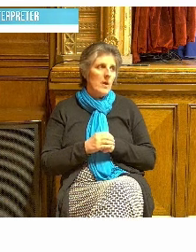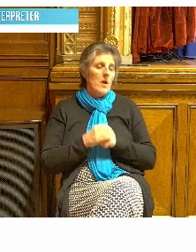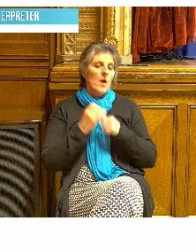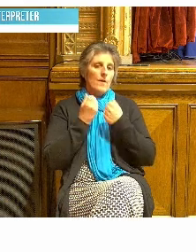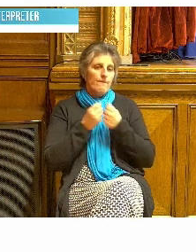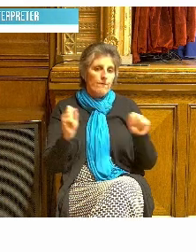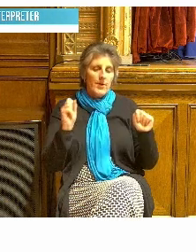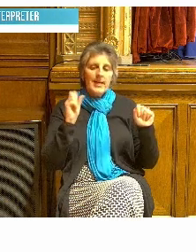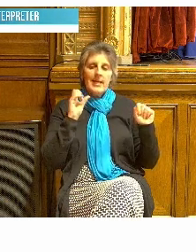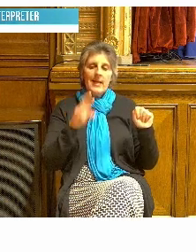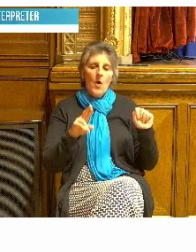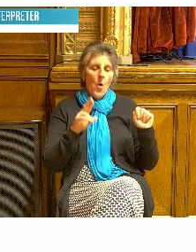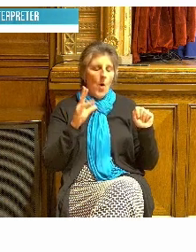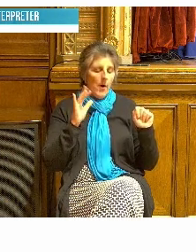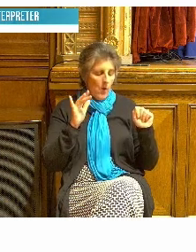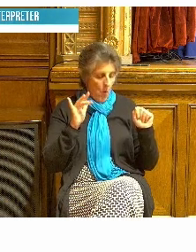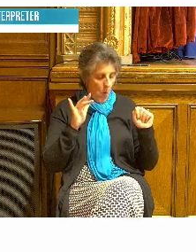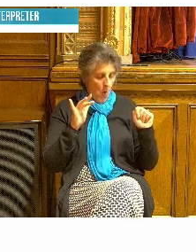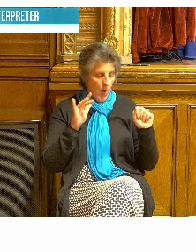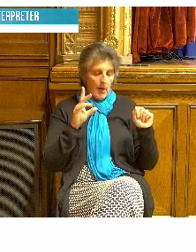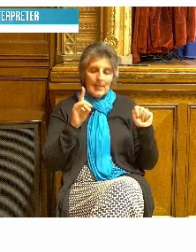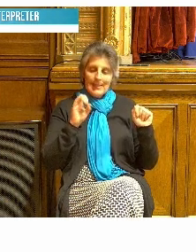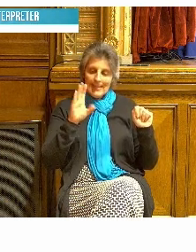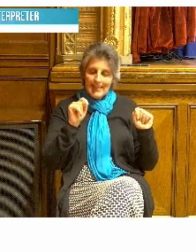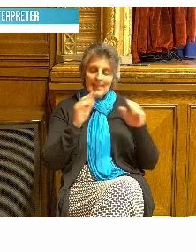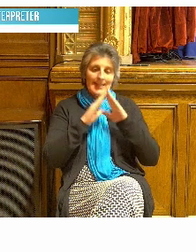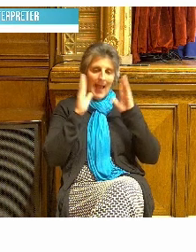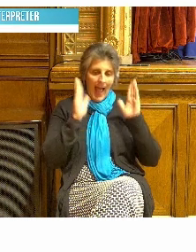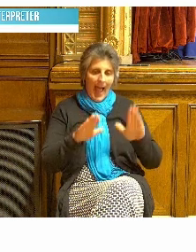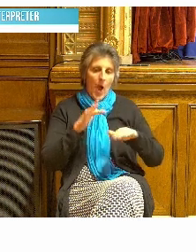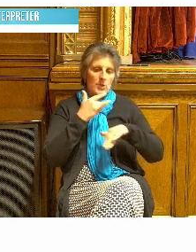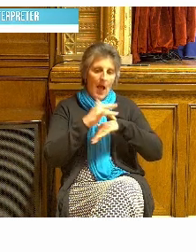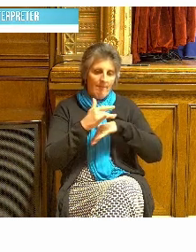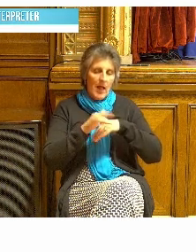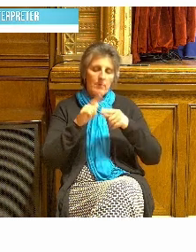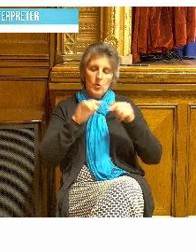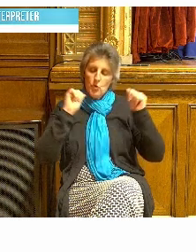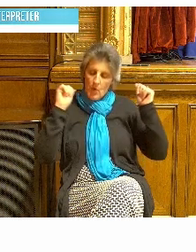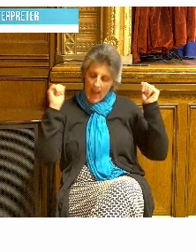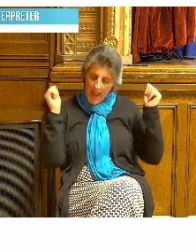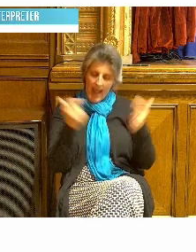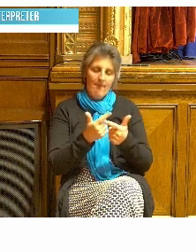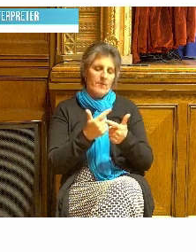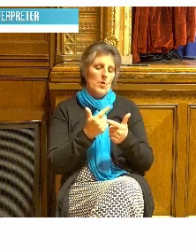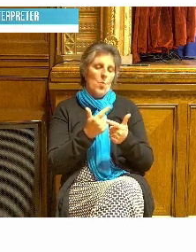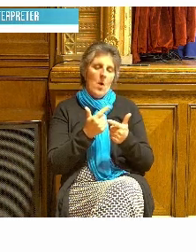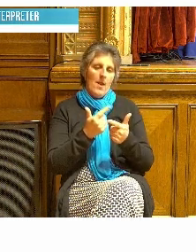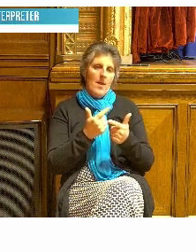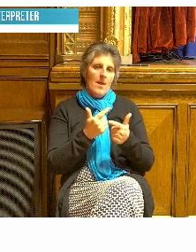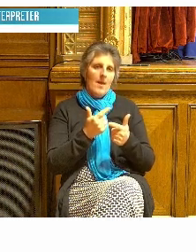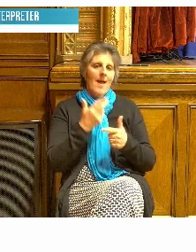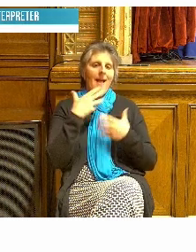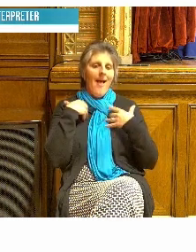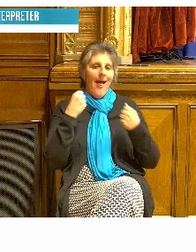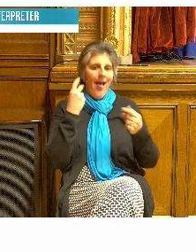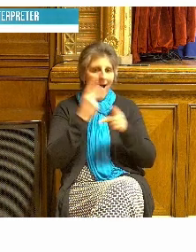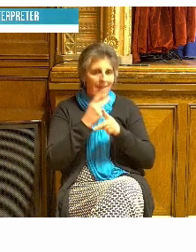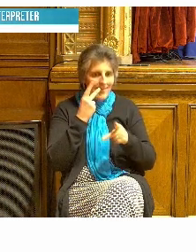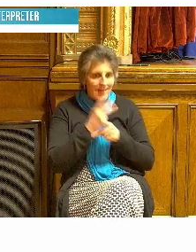Free or decent housing available to everyone. Health